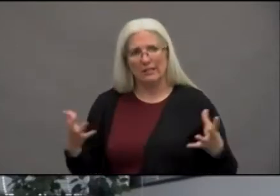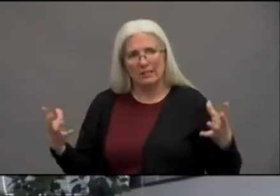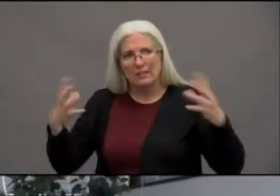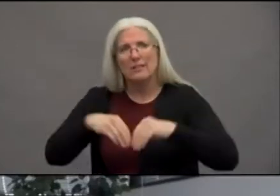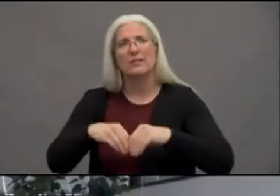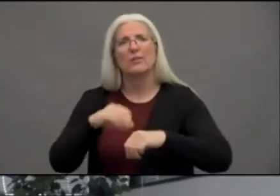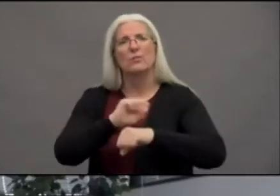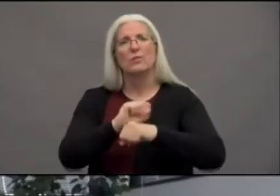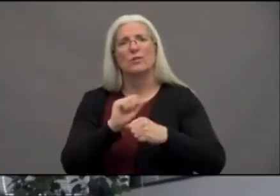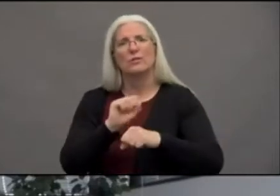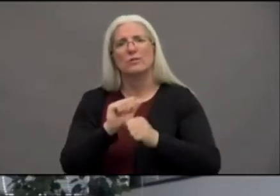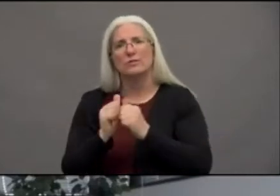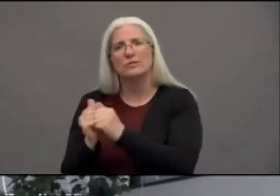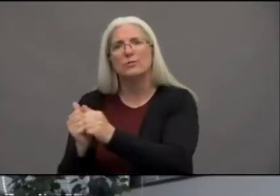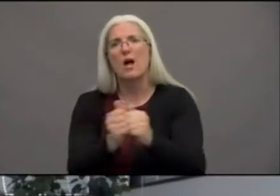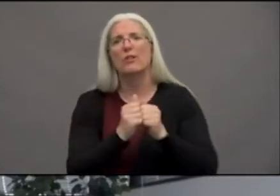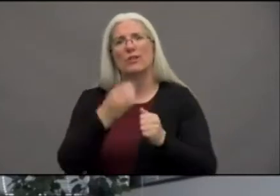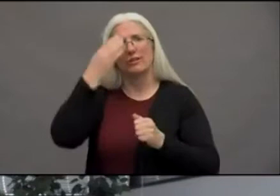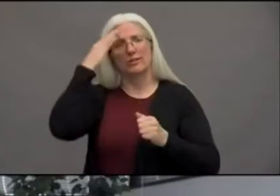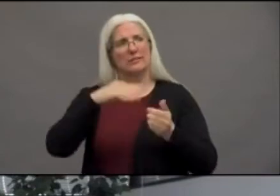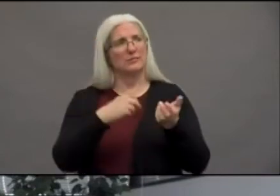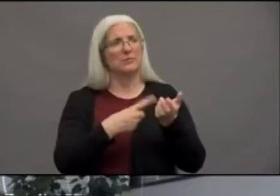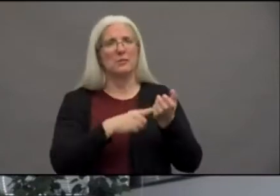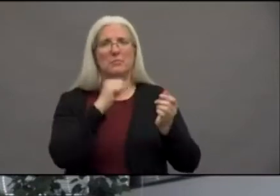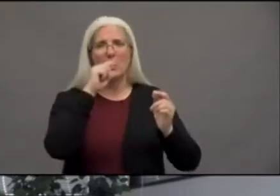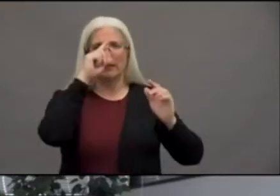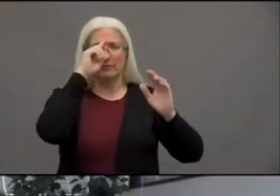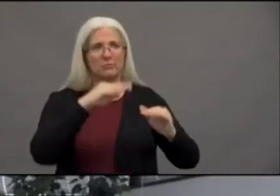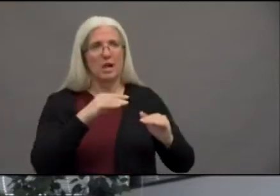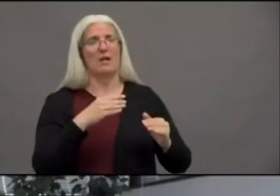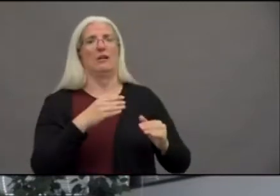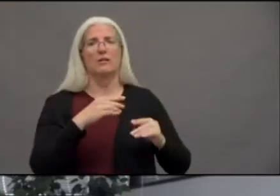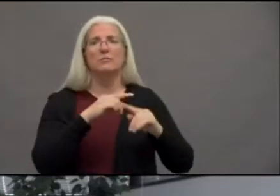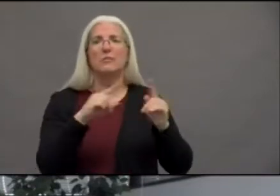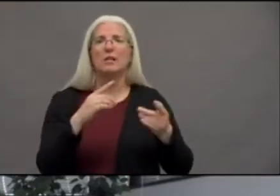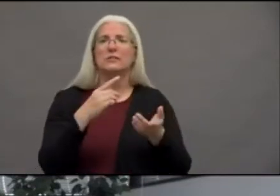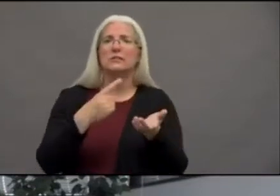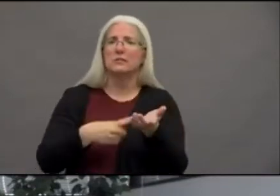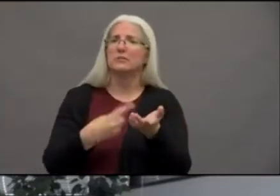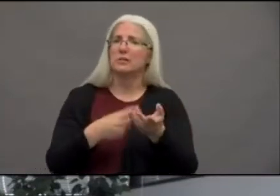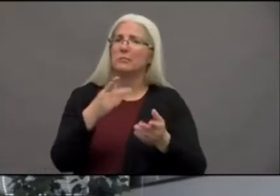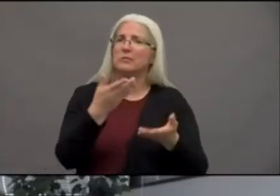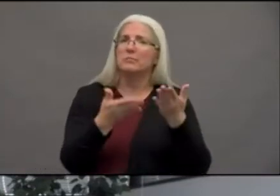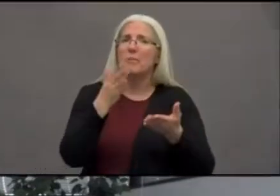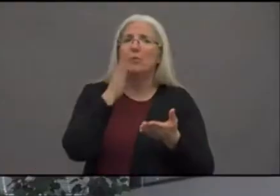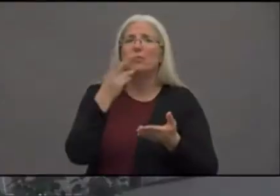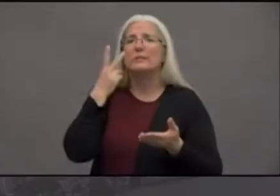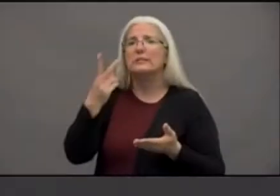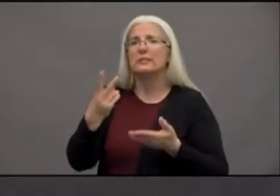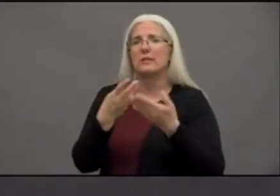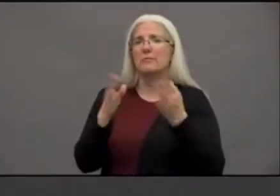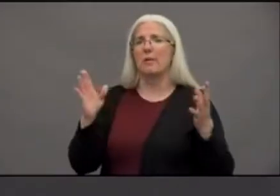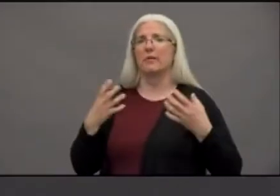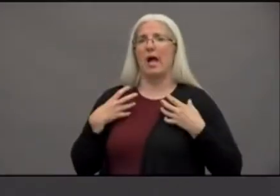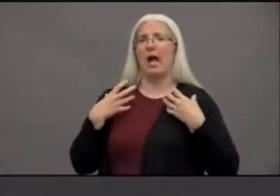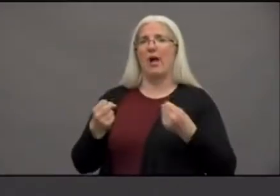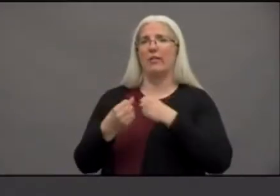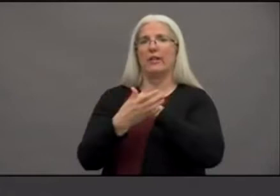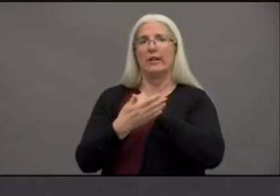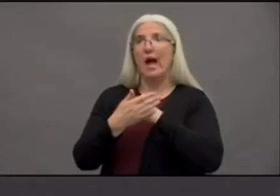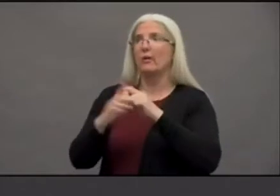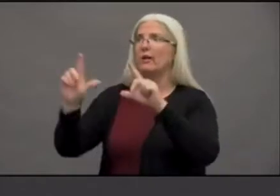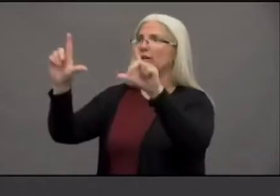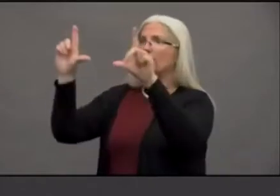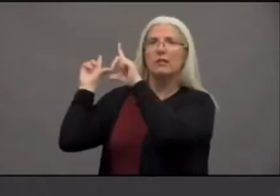to do. So some of the folks out there may have seen some public health County of Santa Clara billboards, recognizing that there is a